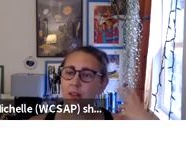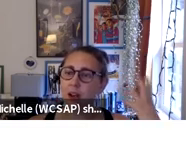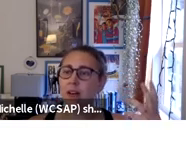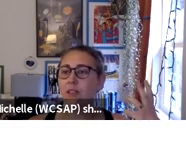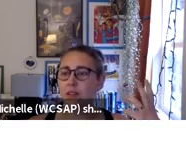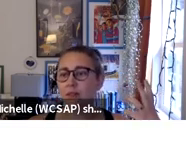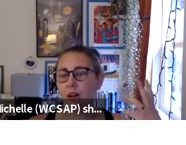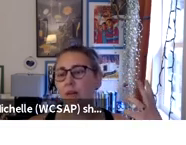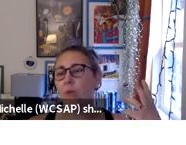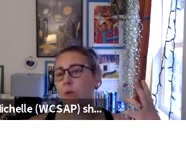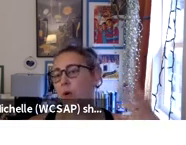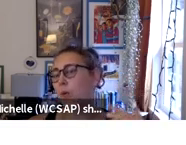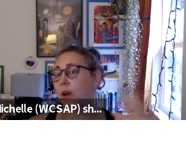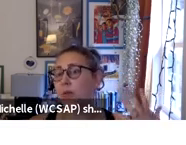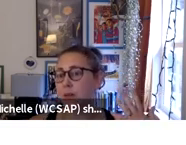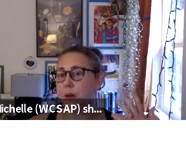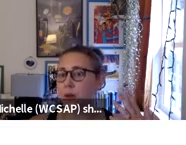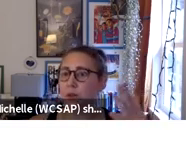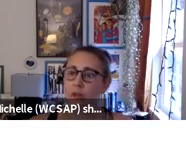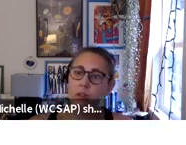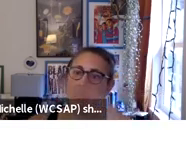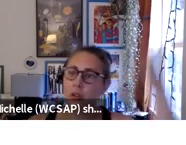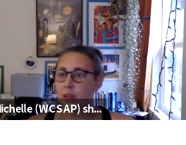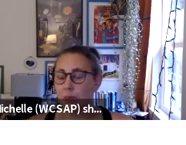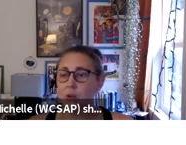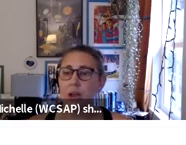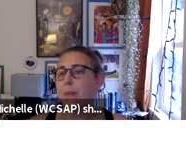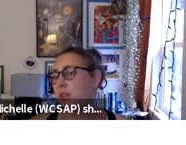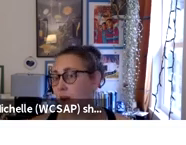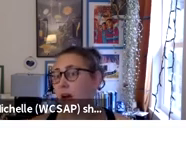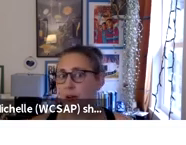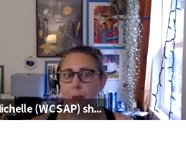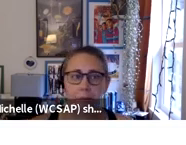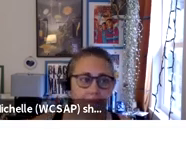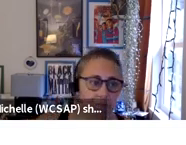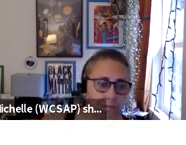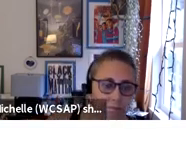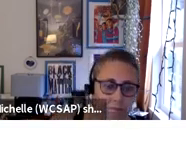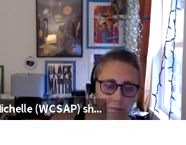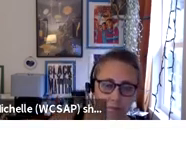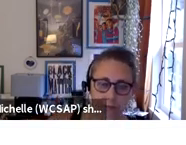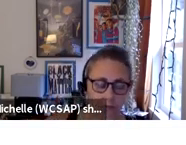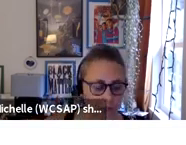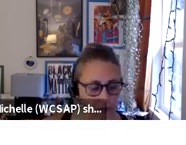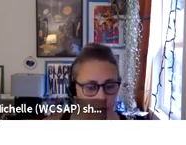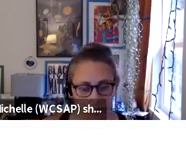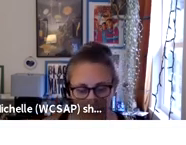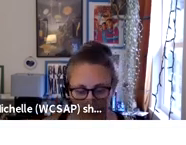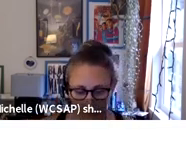thinking about that kind of stuff when we're working with someone whose abuse happened so long ago.